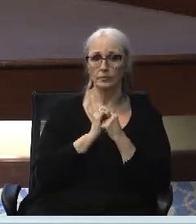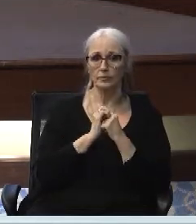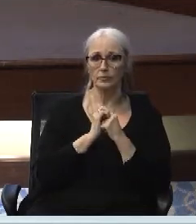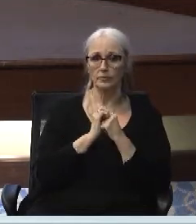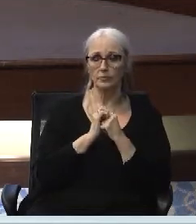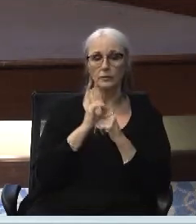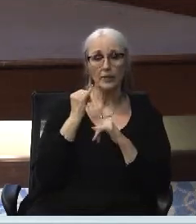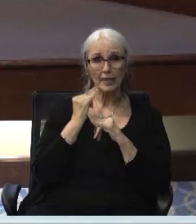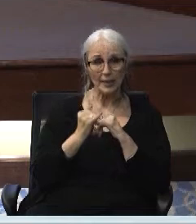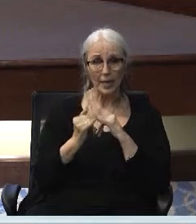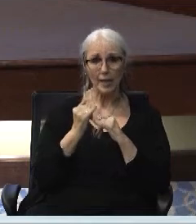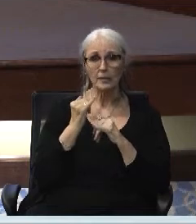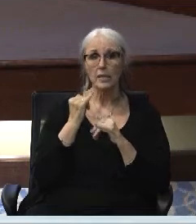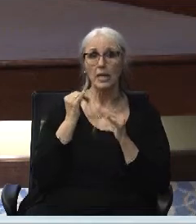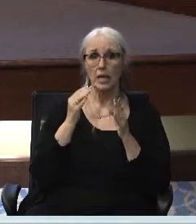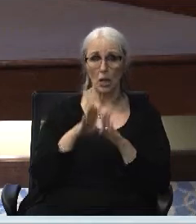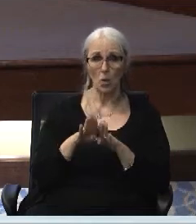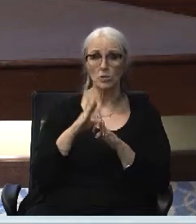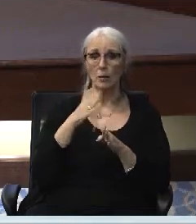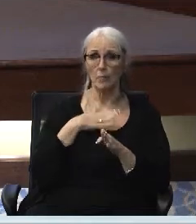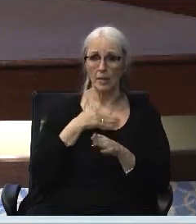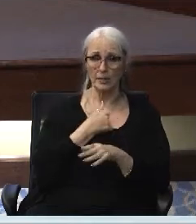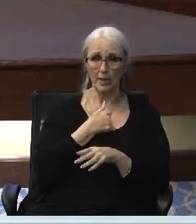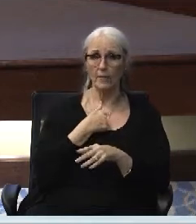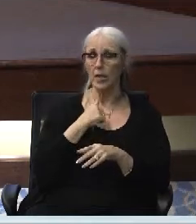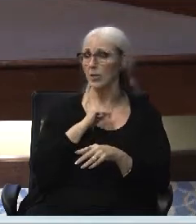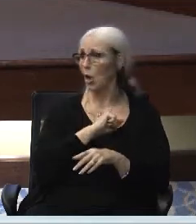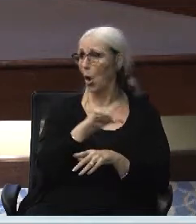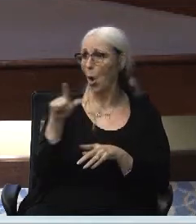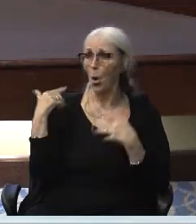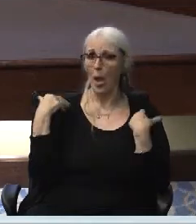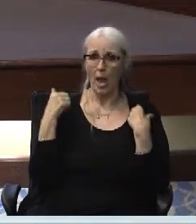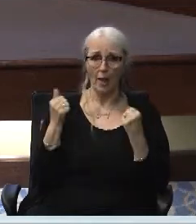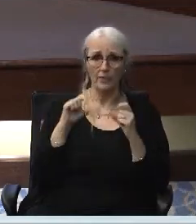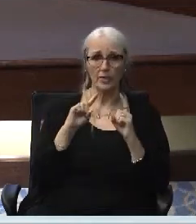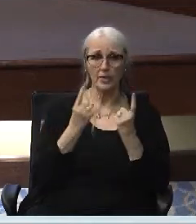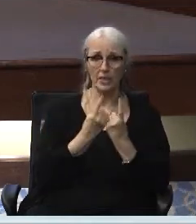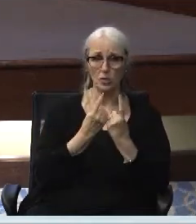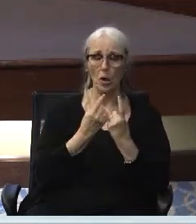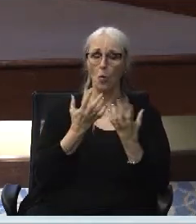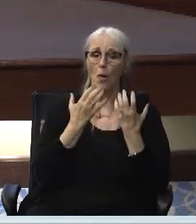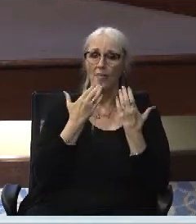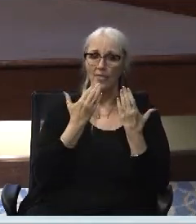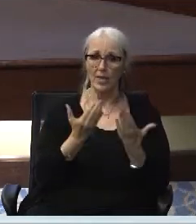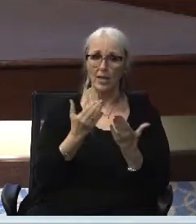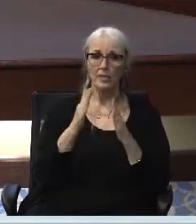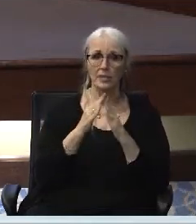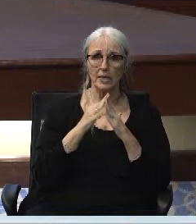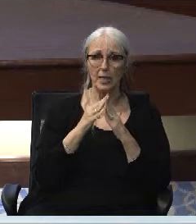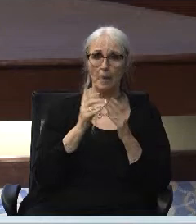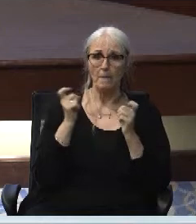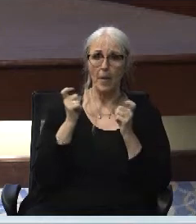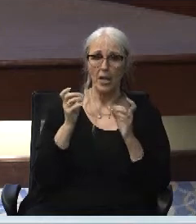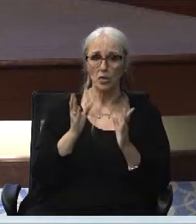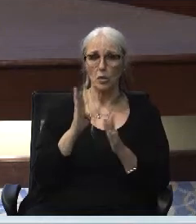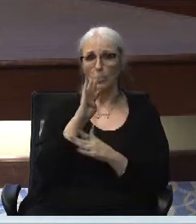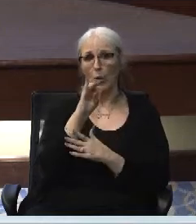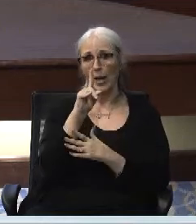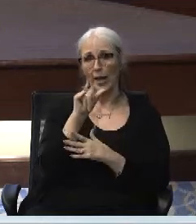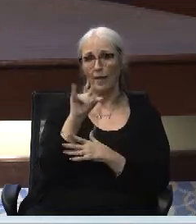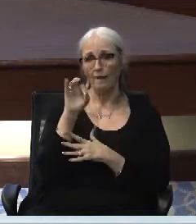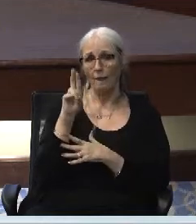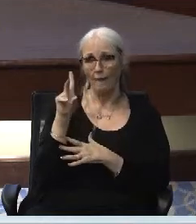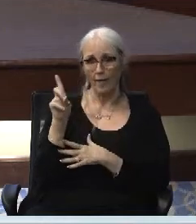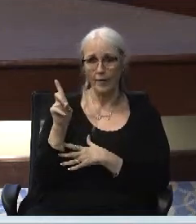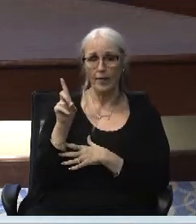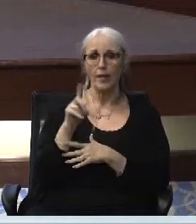So lastly, and in closing, on behalf of myself and the whole health district team, I'd like to thank our city manager, Bradley Ford, our deputy